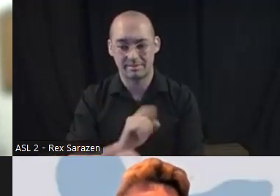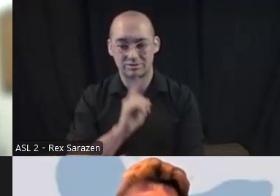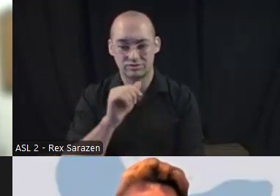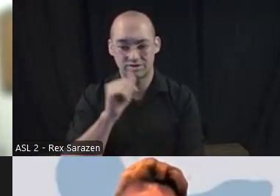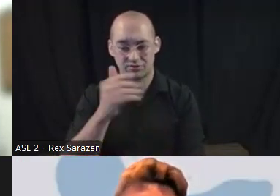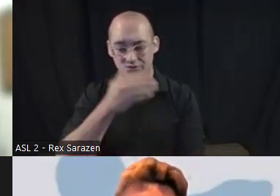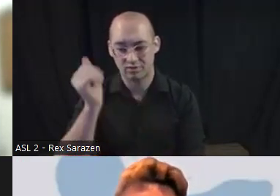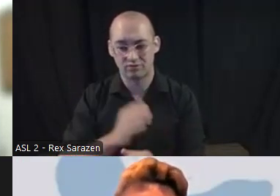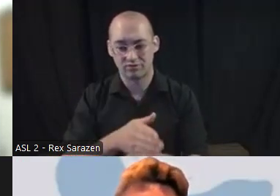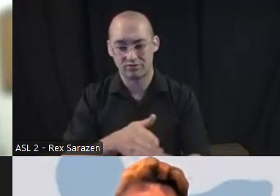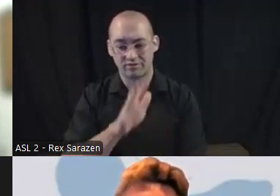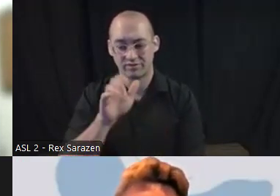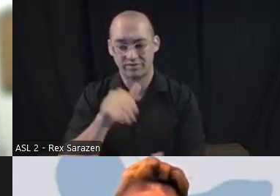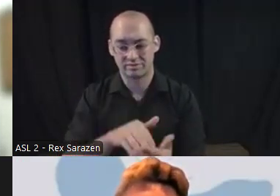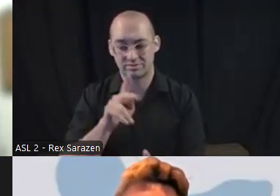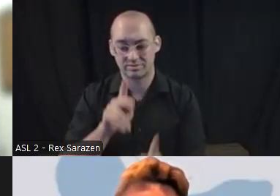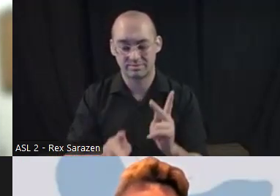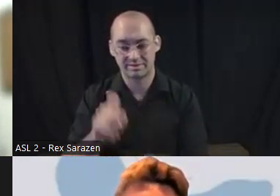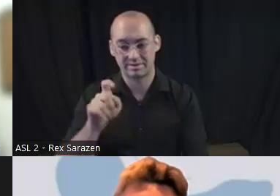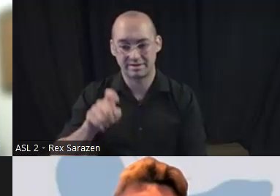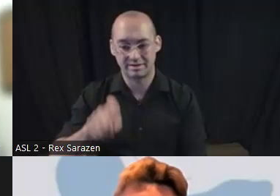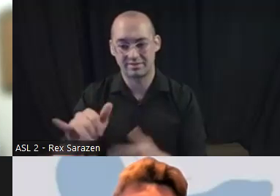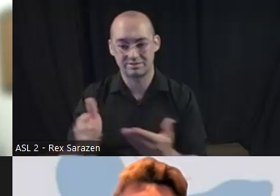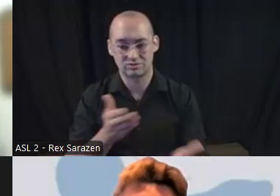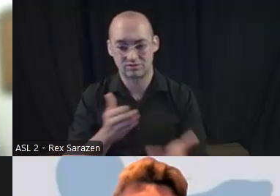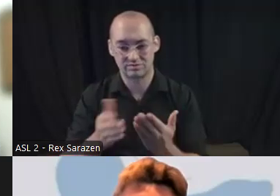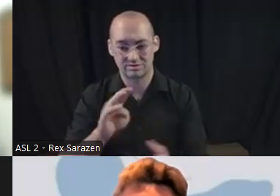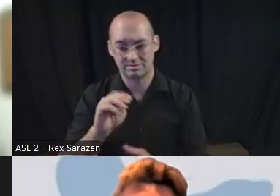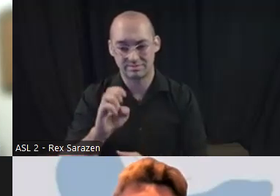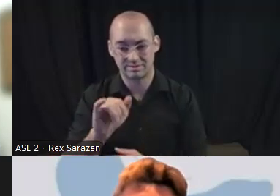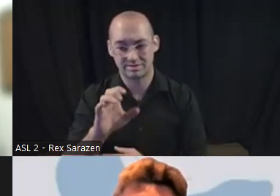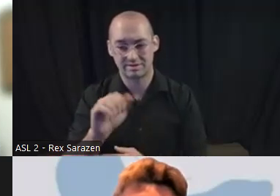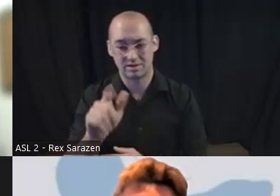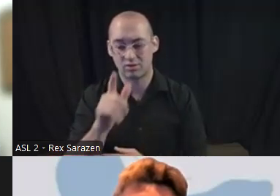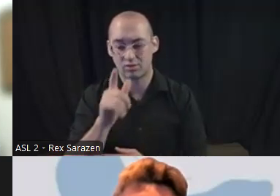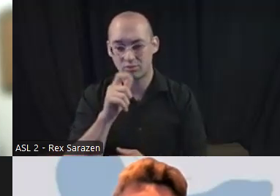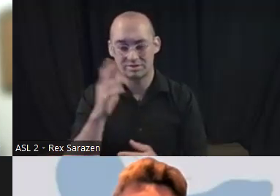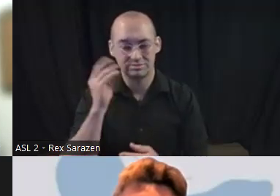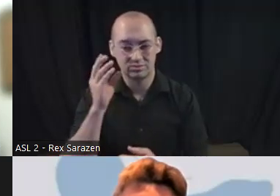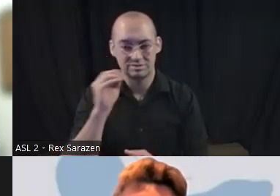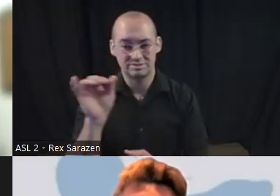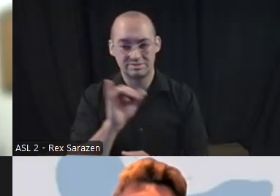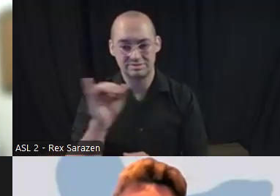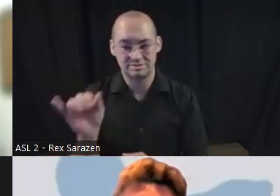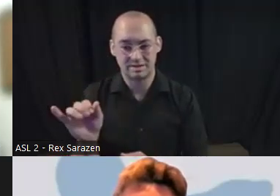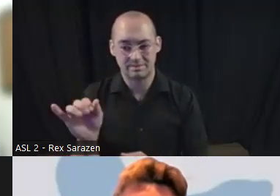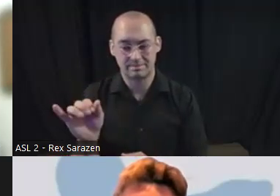people who need the same services, who are on Medi-Cal, who experience the same